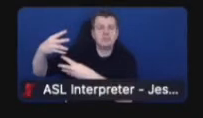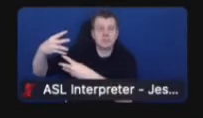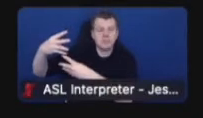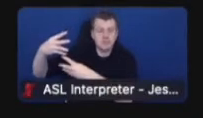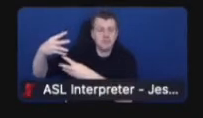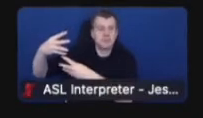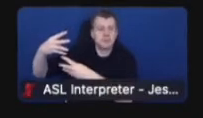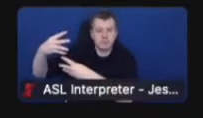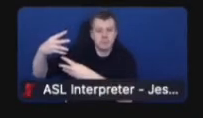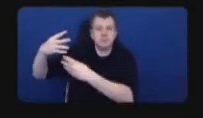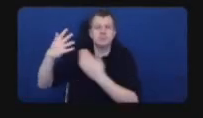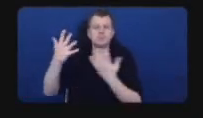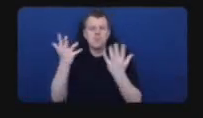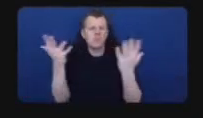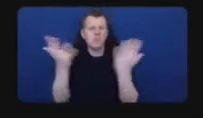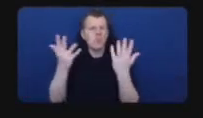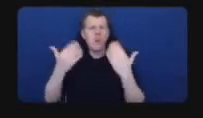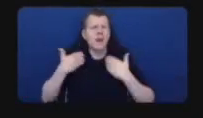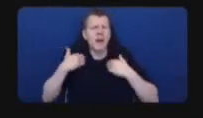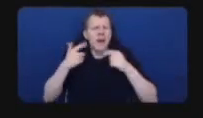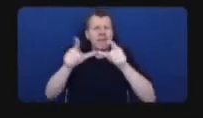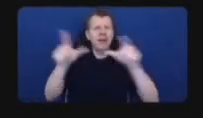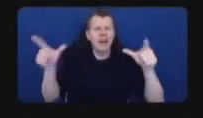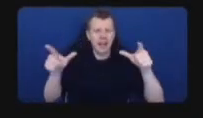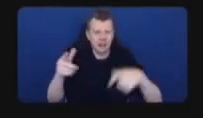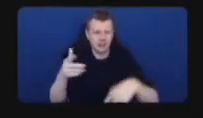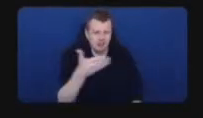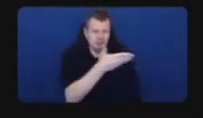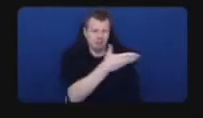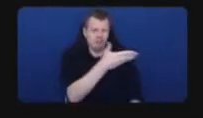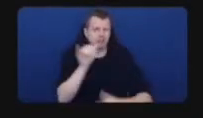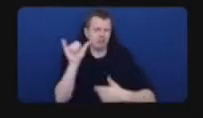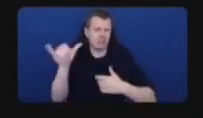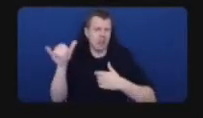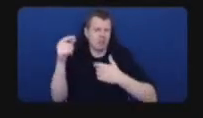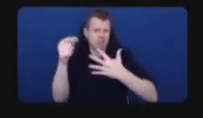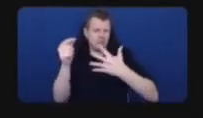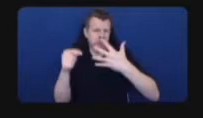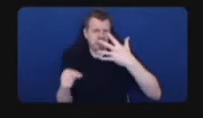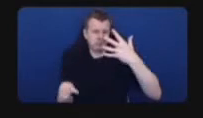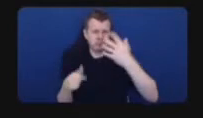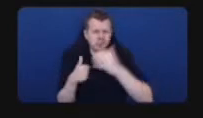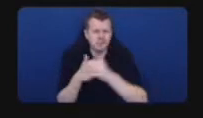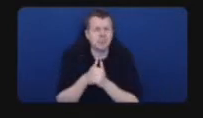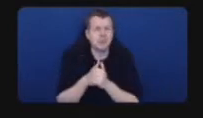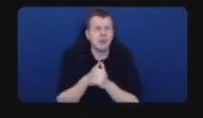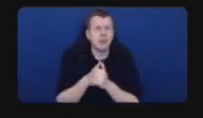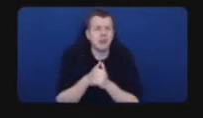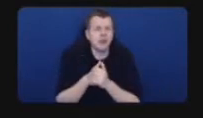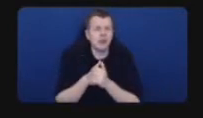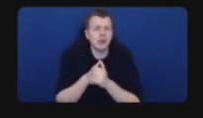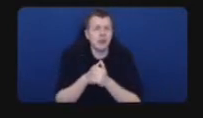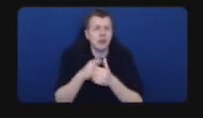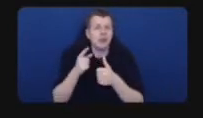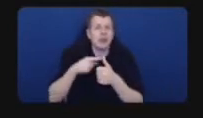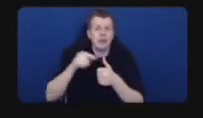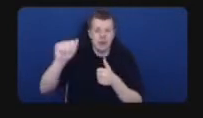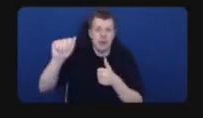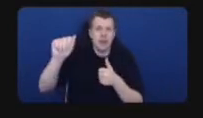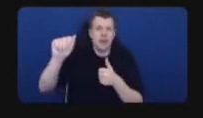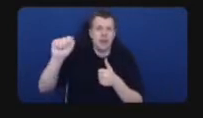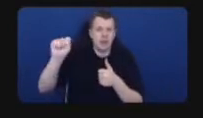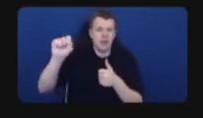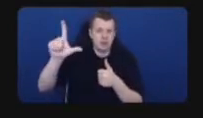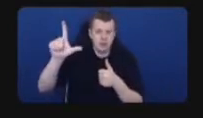And these are the languages that we have available today. You will notice that we have American Sign